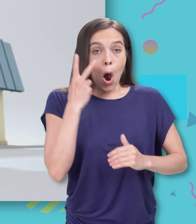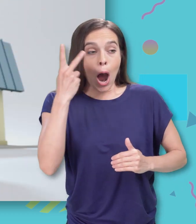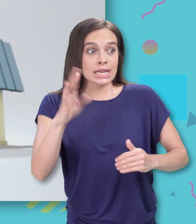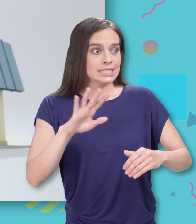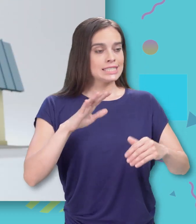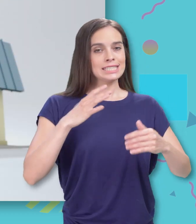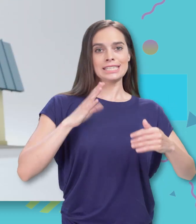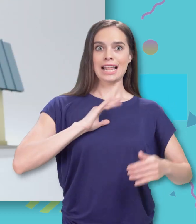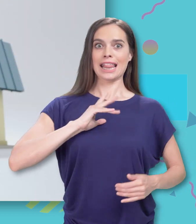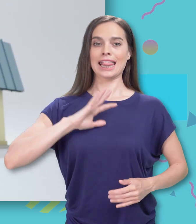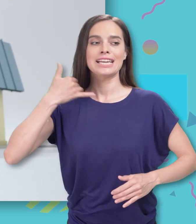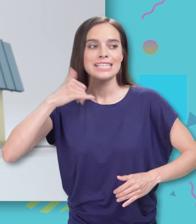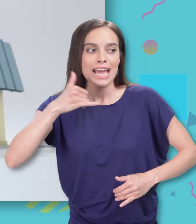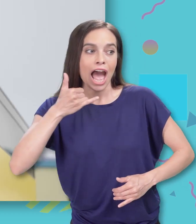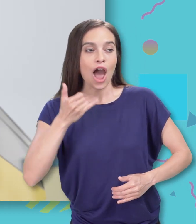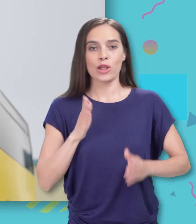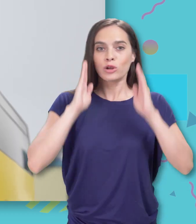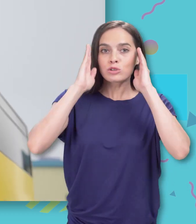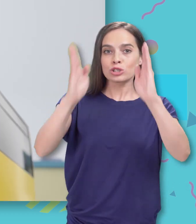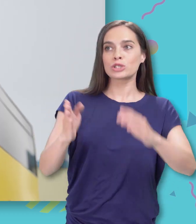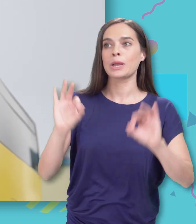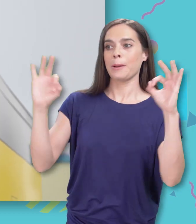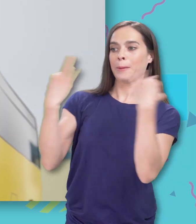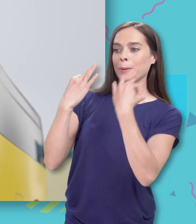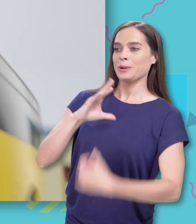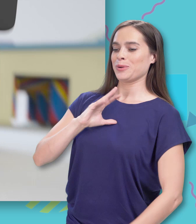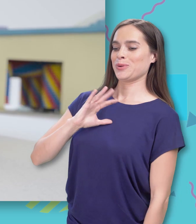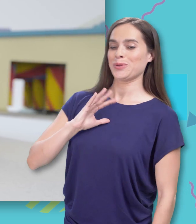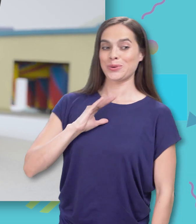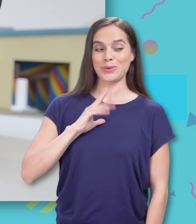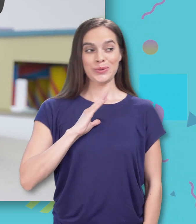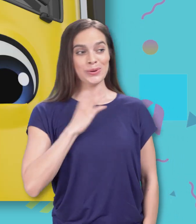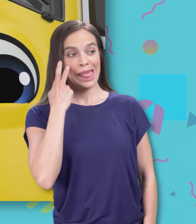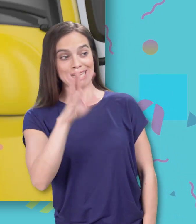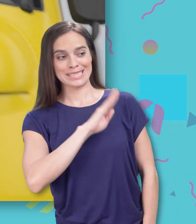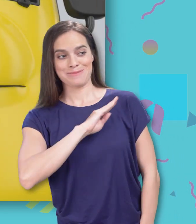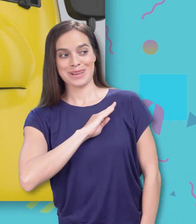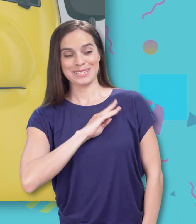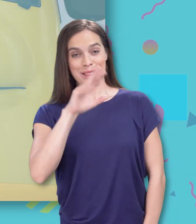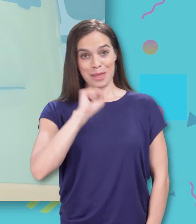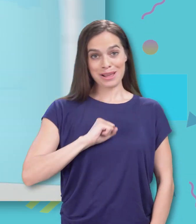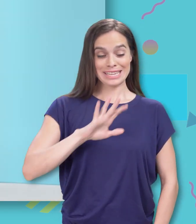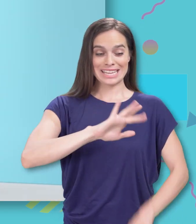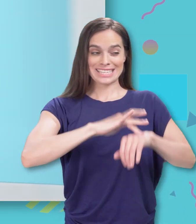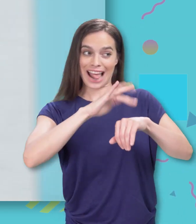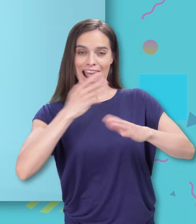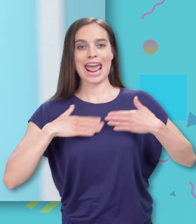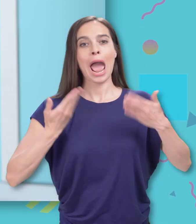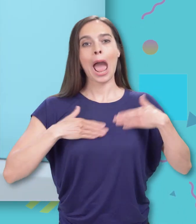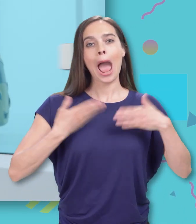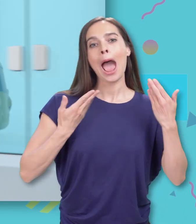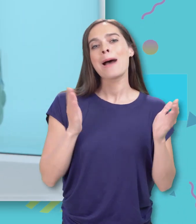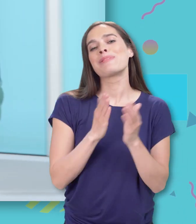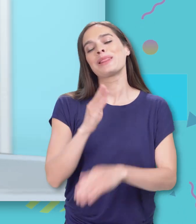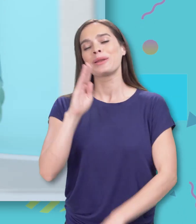the streets everyone will bellow. Buster the bus is a very shiny bus. A shiny yellow happy little bus.